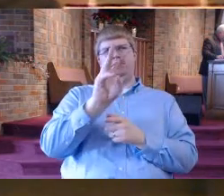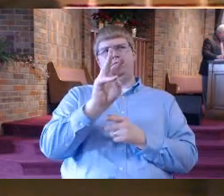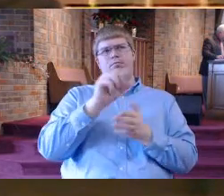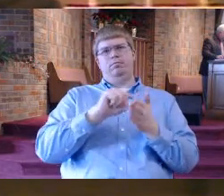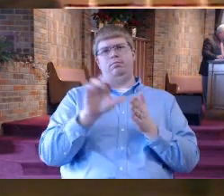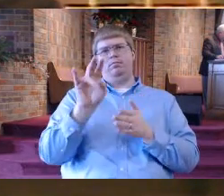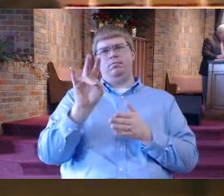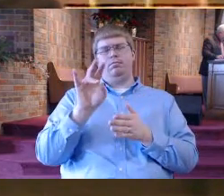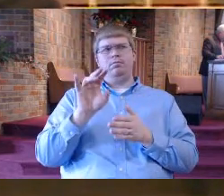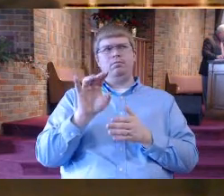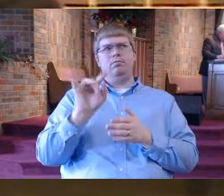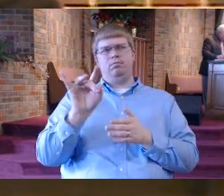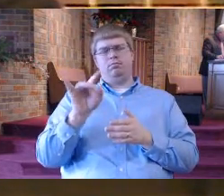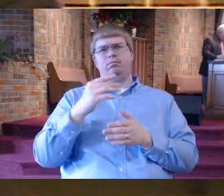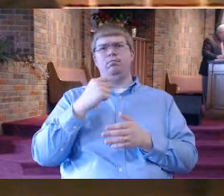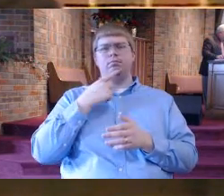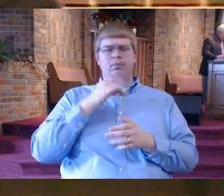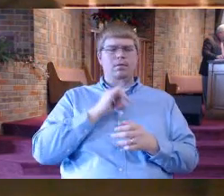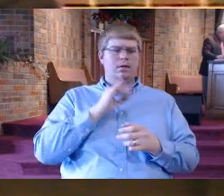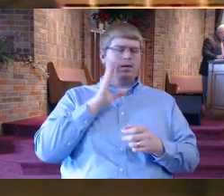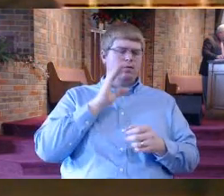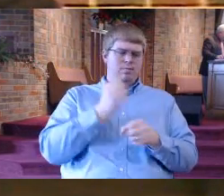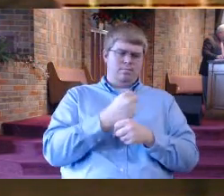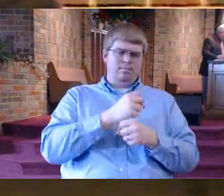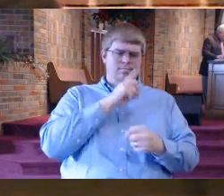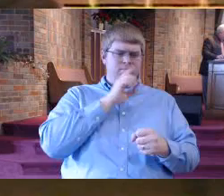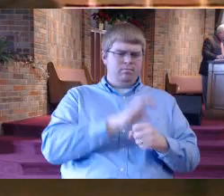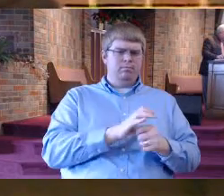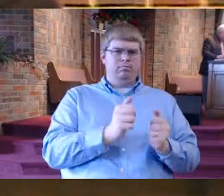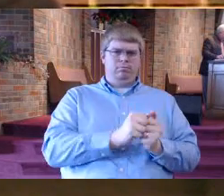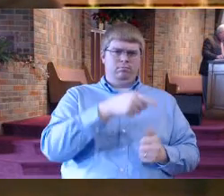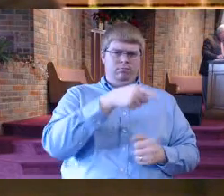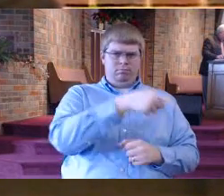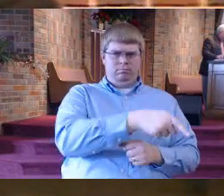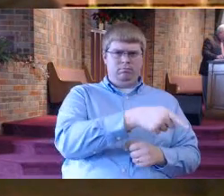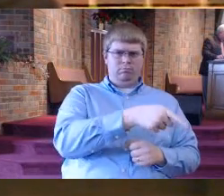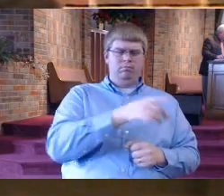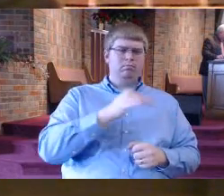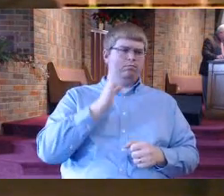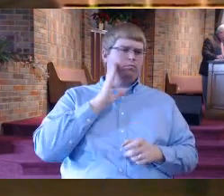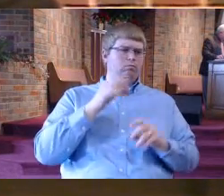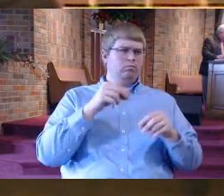my covenant with you, and you shall go into the ark, you, your sons, your wife, and your sons with you."